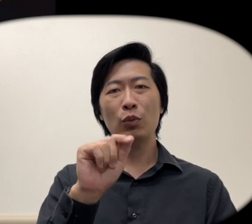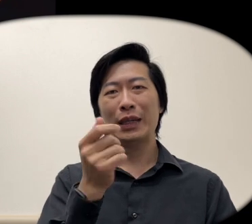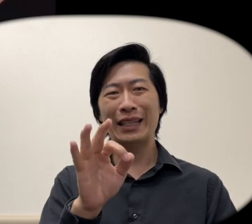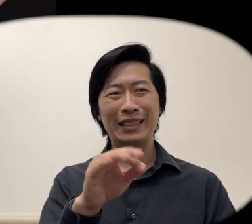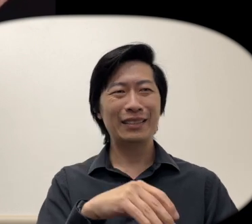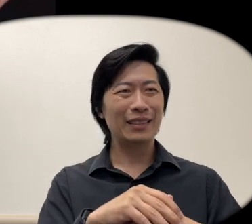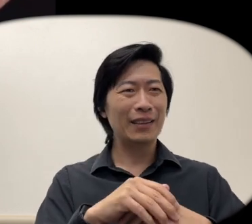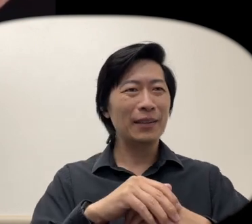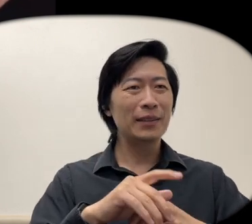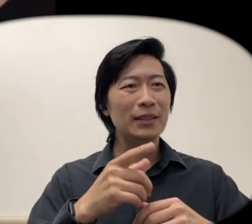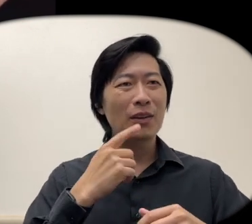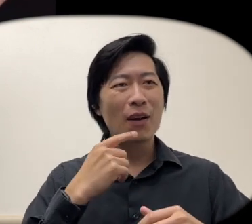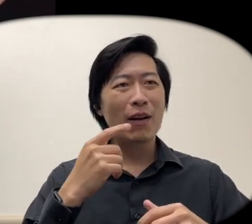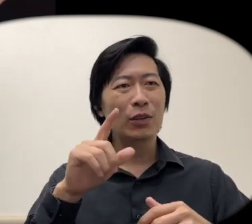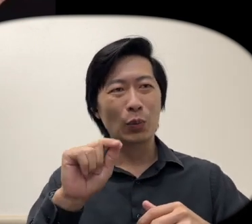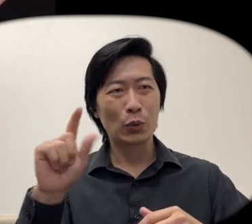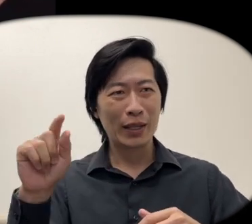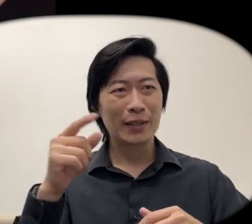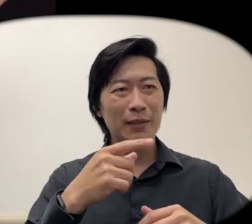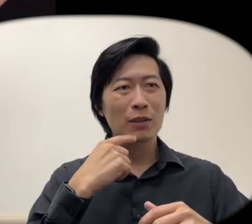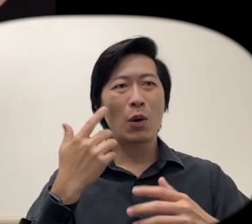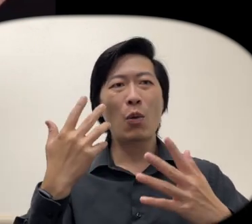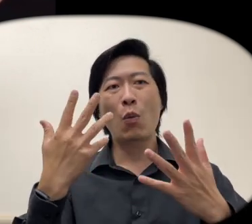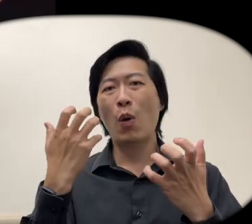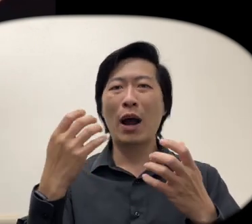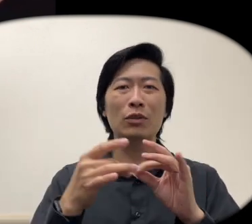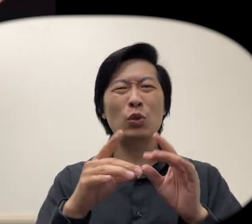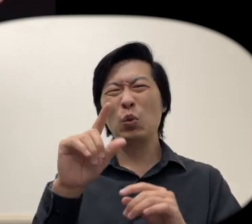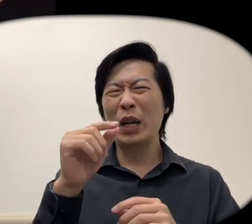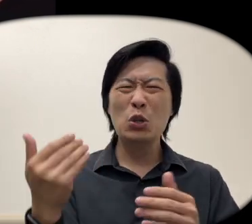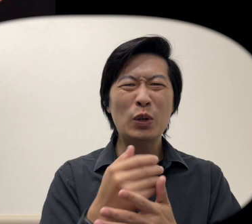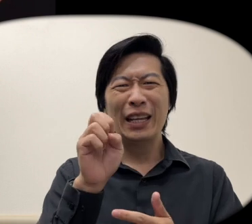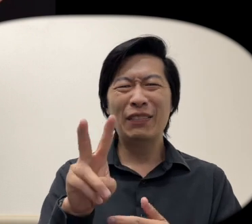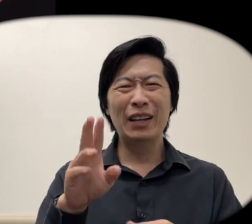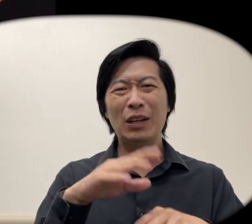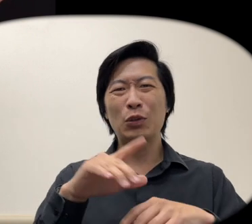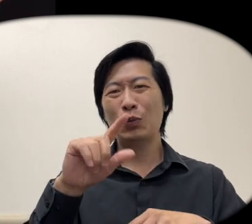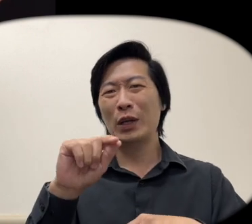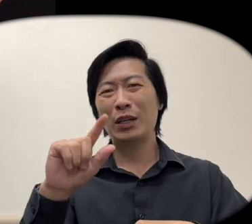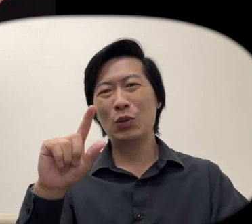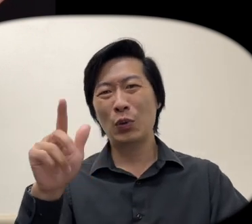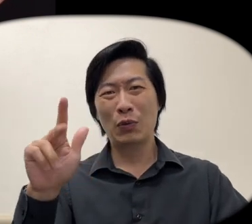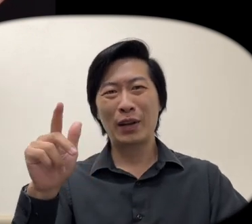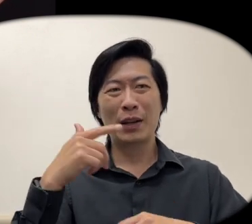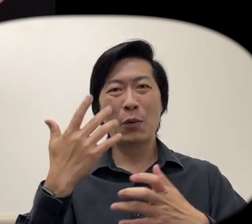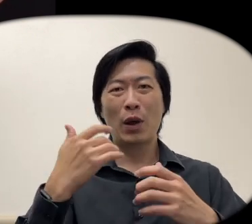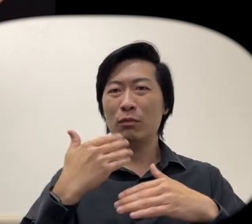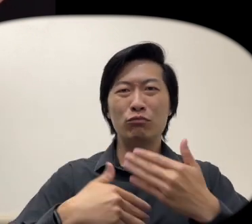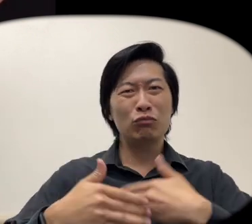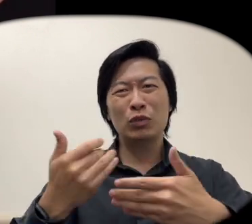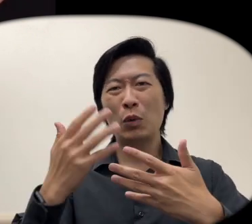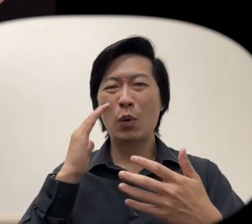to launching 20 new EV models by 2023. Today, we're excited to announce we've accelerated our development timeline and now plan to launch 30 new EV